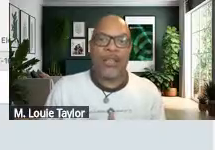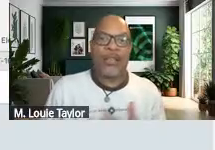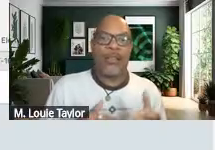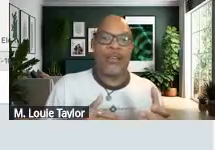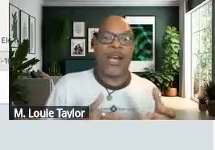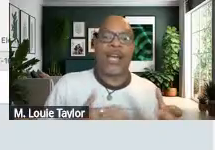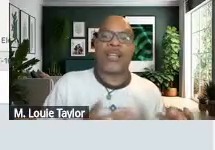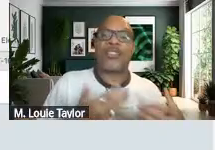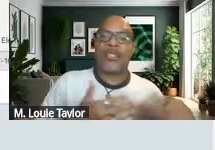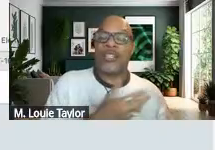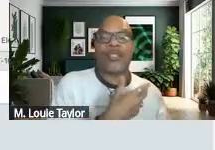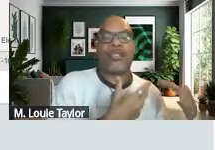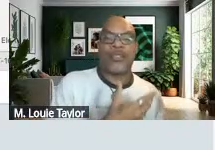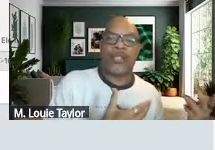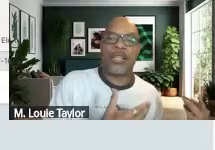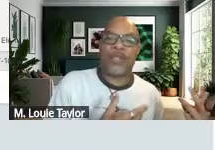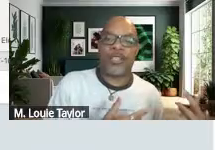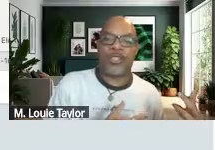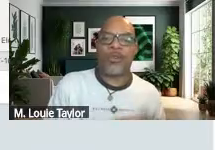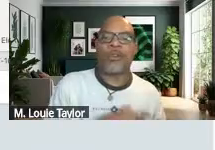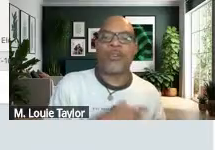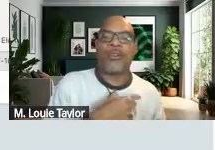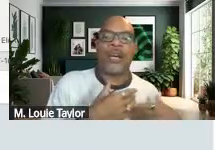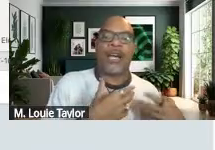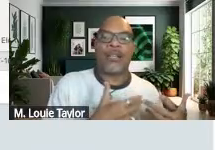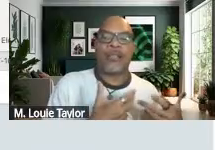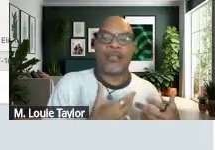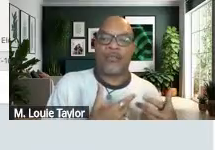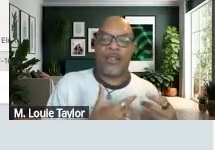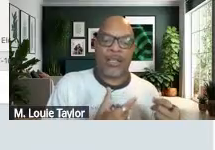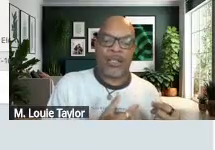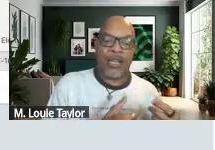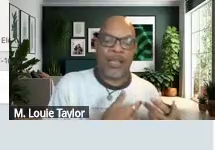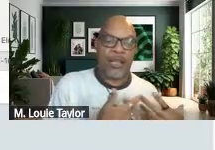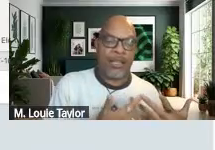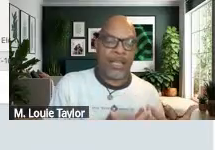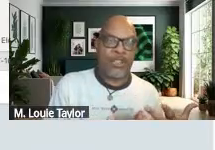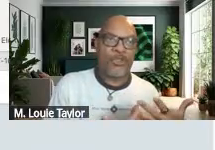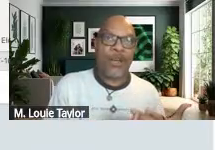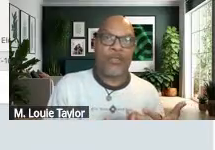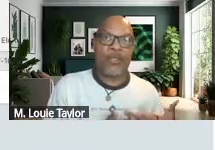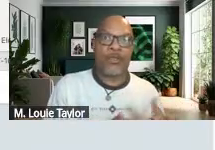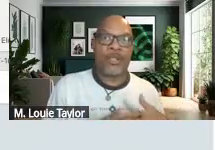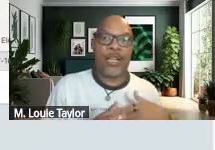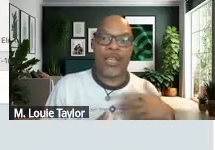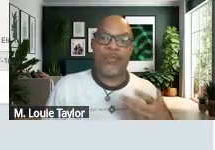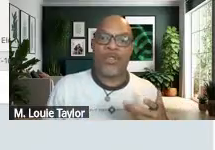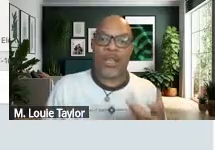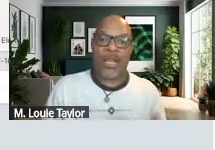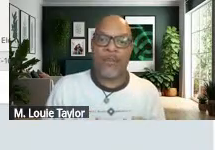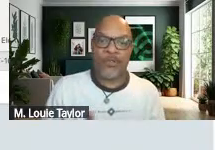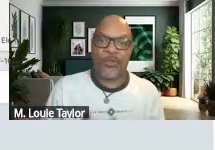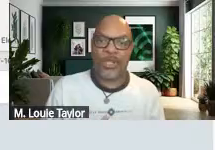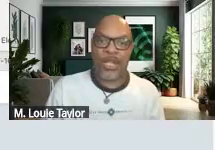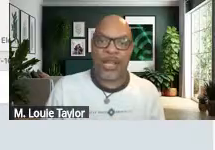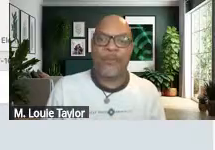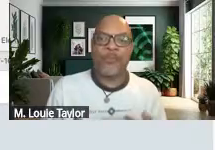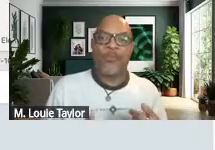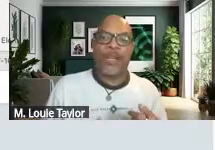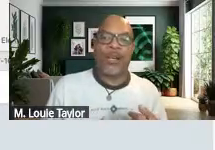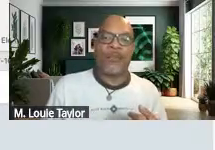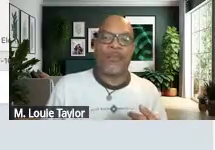today, I can send this as a text message to her. I can say, in case you haven't noticed that email that came through